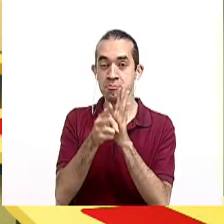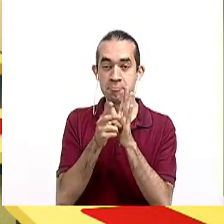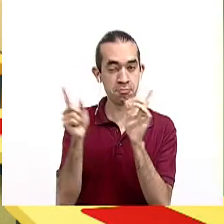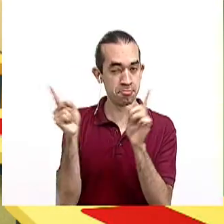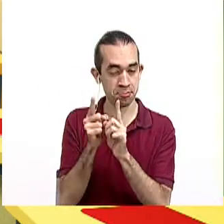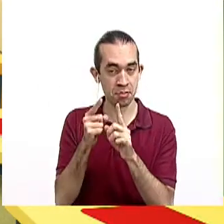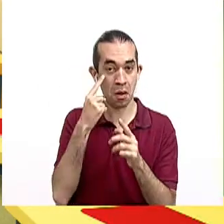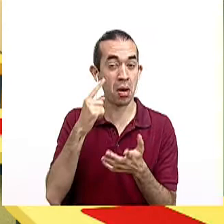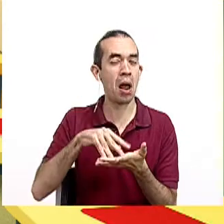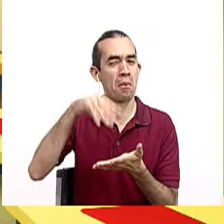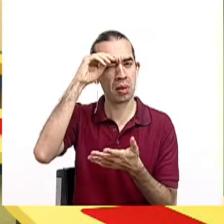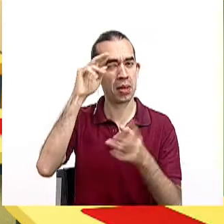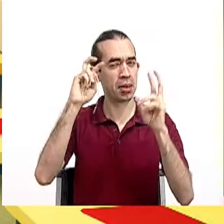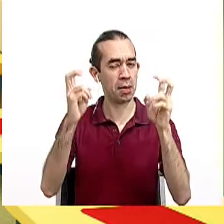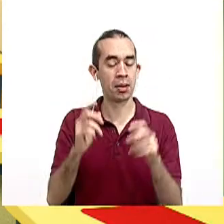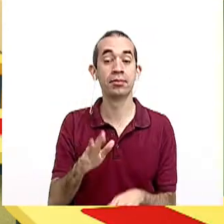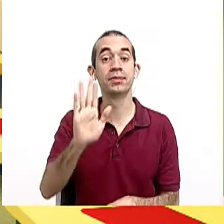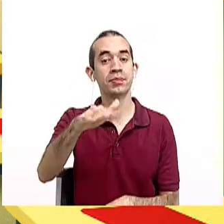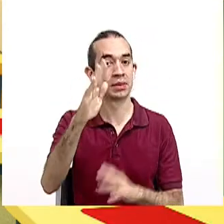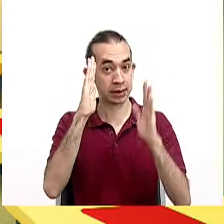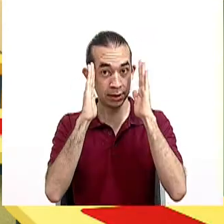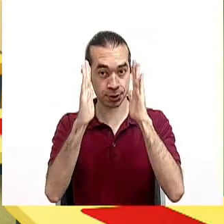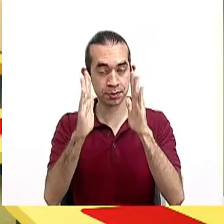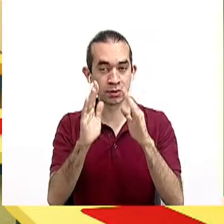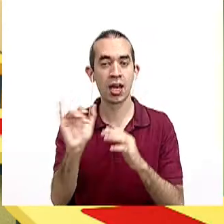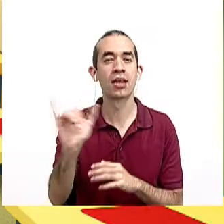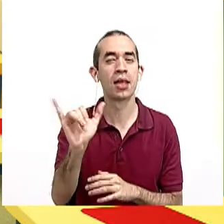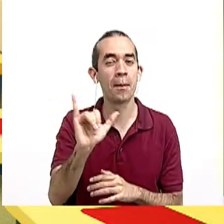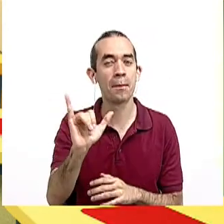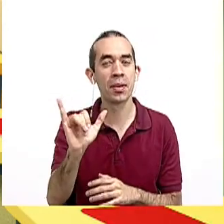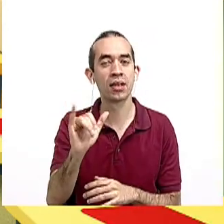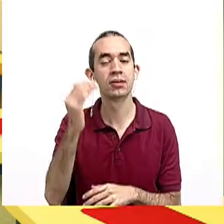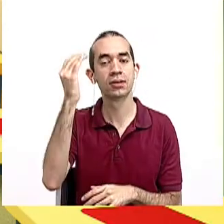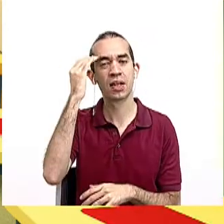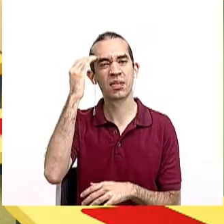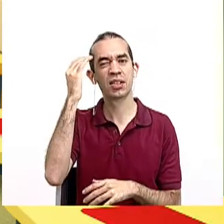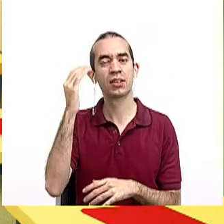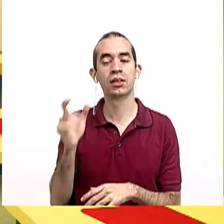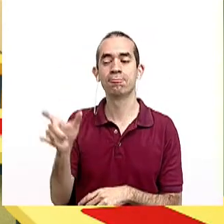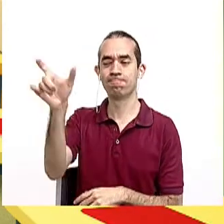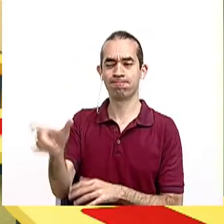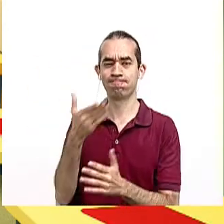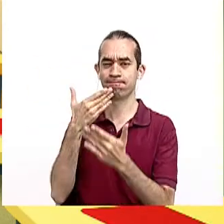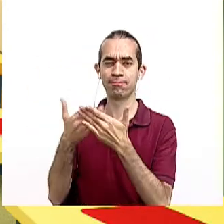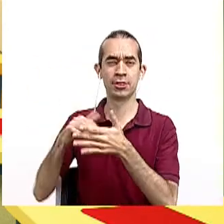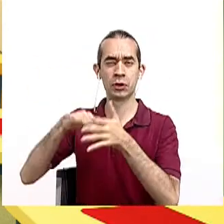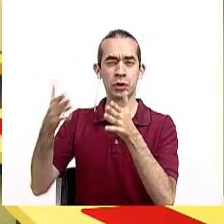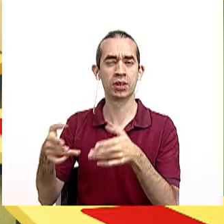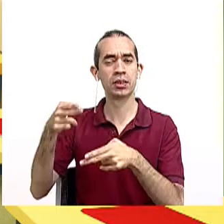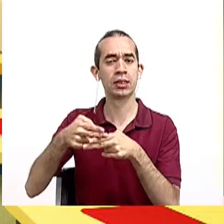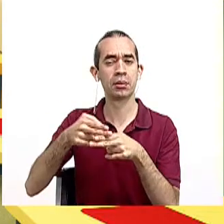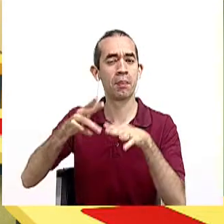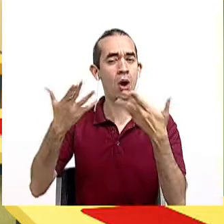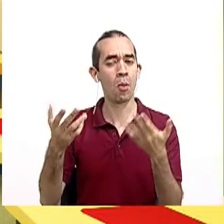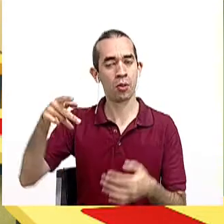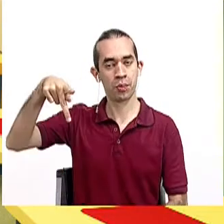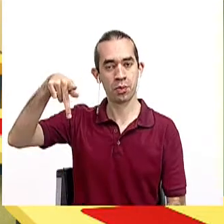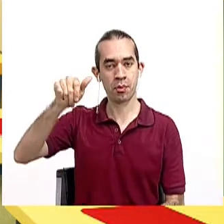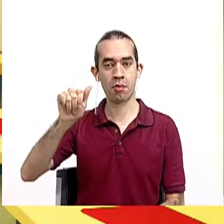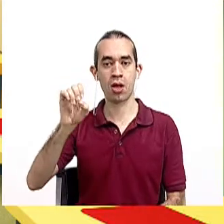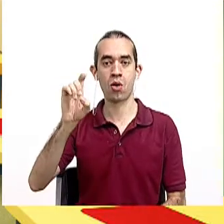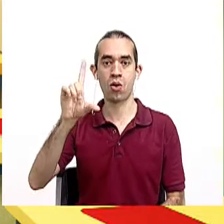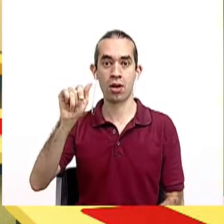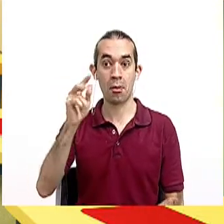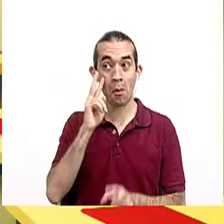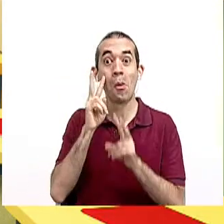let's pay attention. But besides that, this capsule is presented by a very great student. Her name is Paola. So let's watch